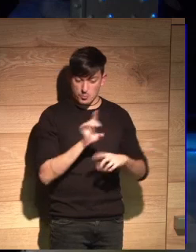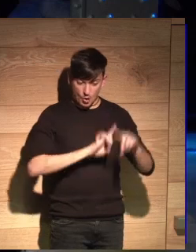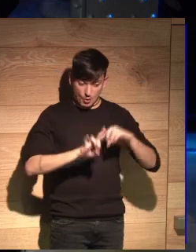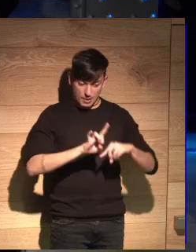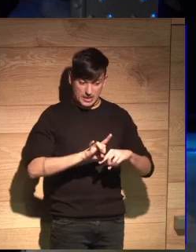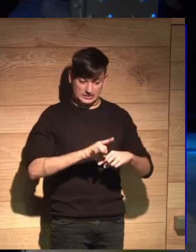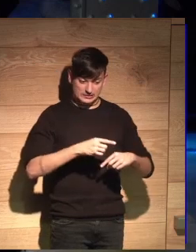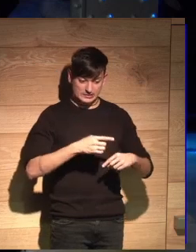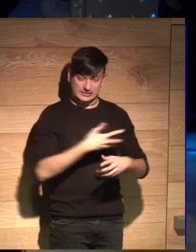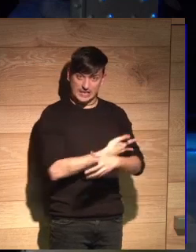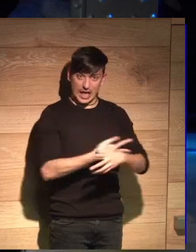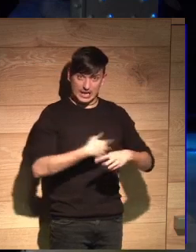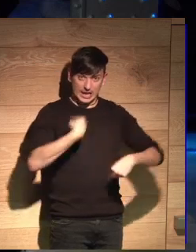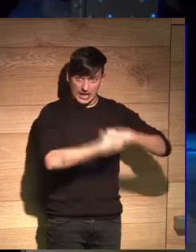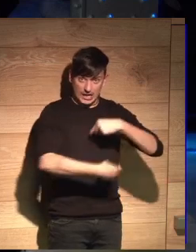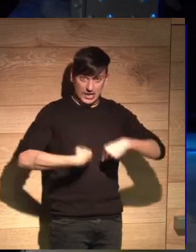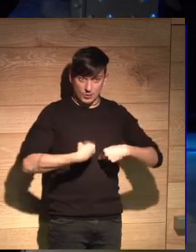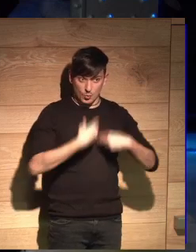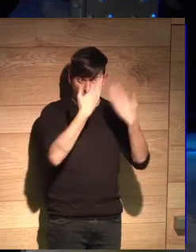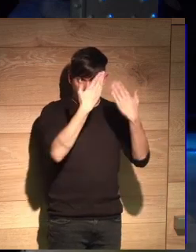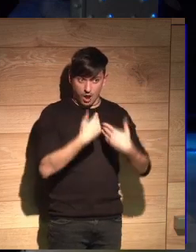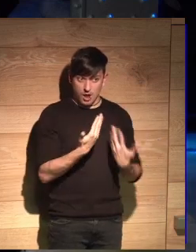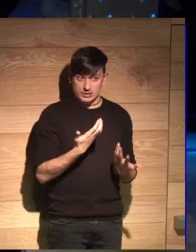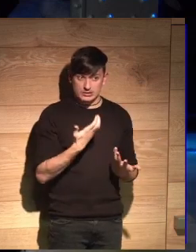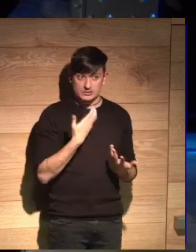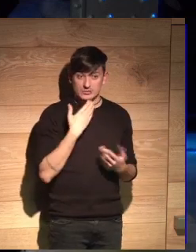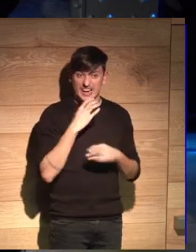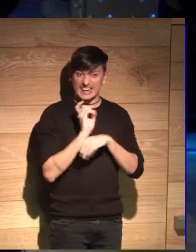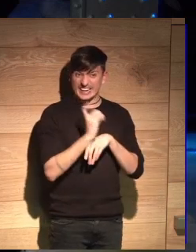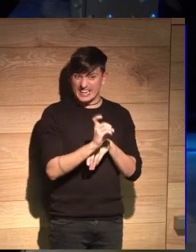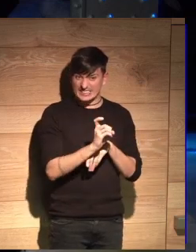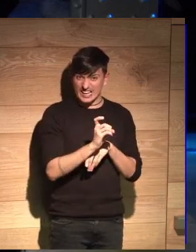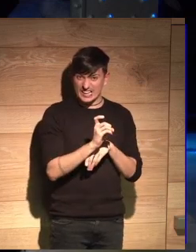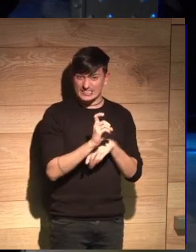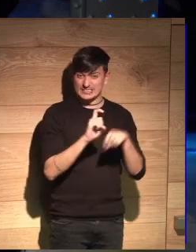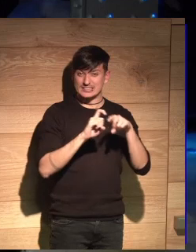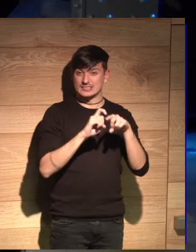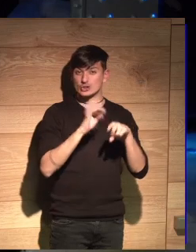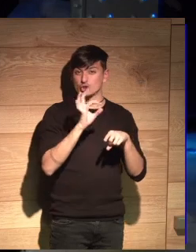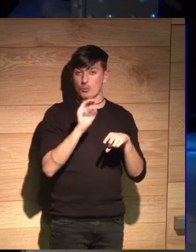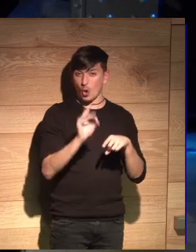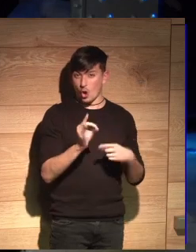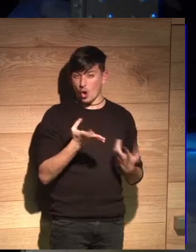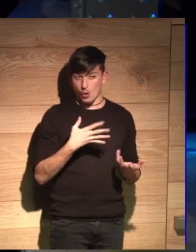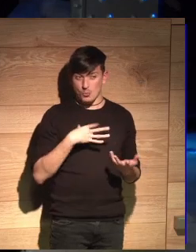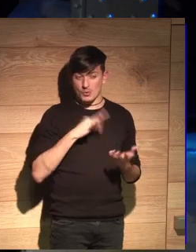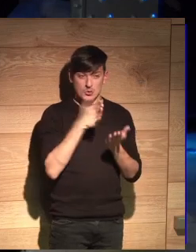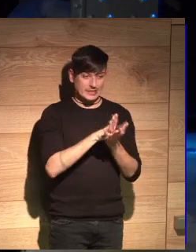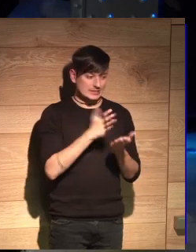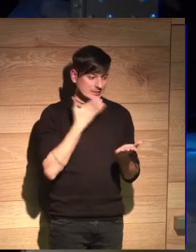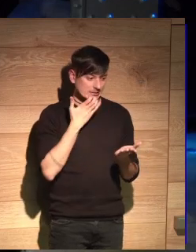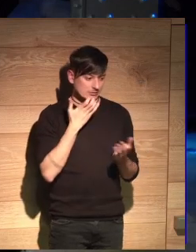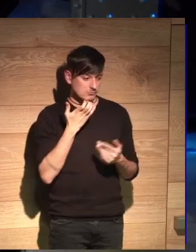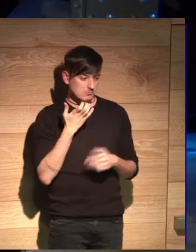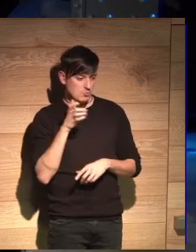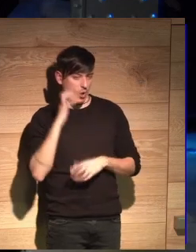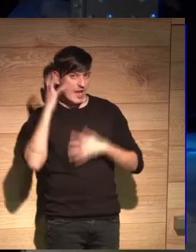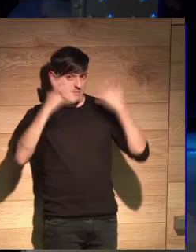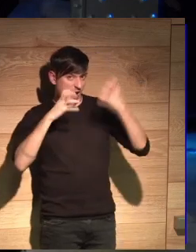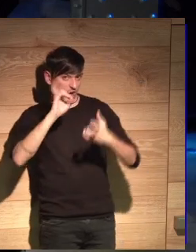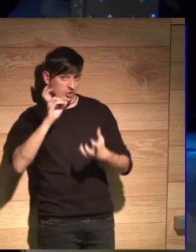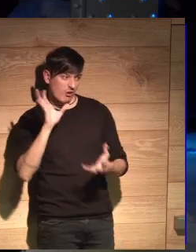or cardiovascular diseases, and people say that a naked mole can live if it's eaten by a predator or any